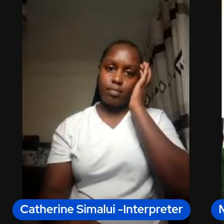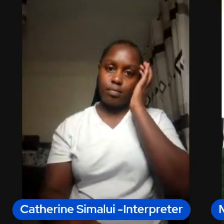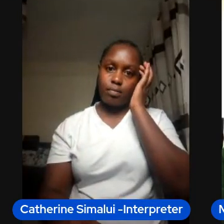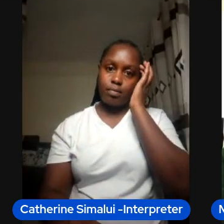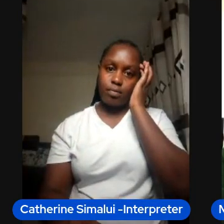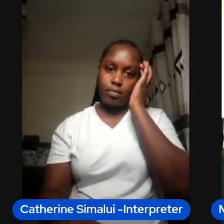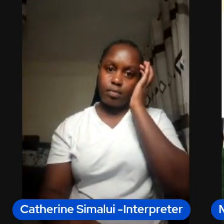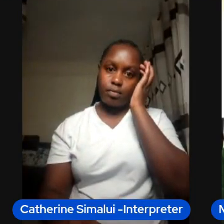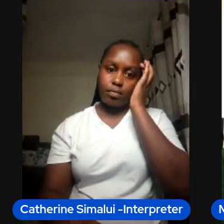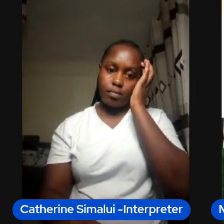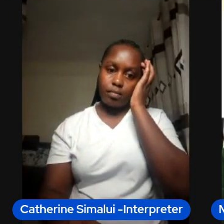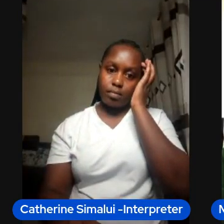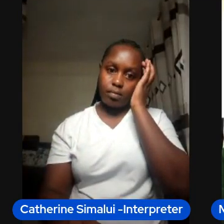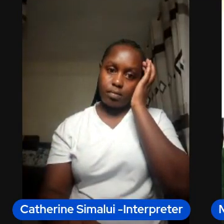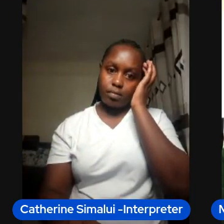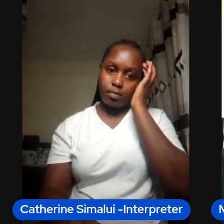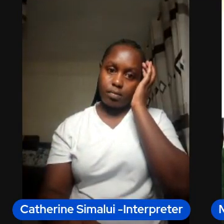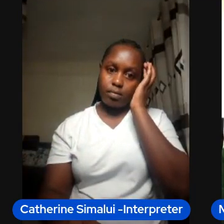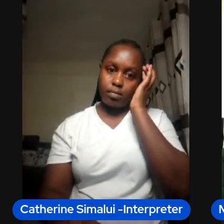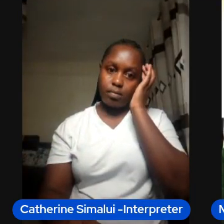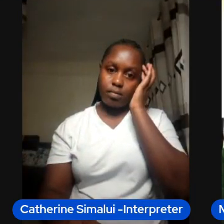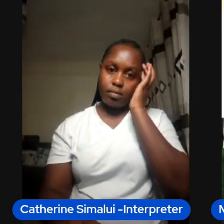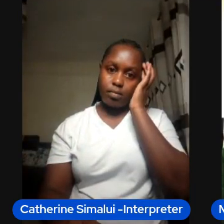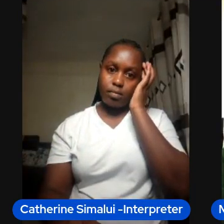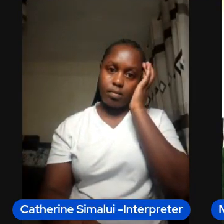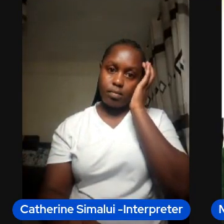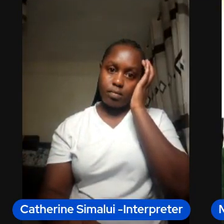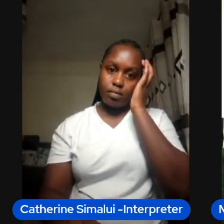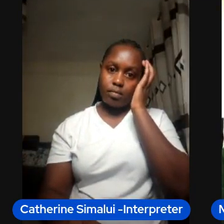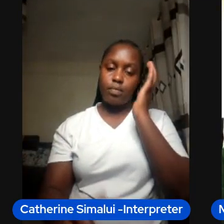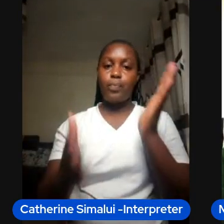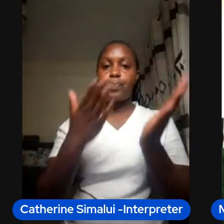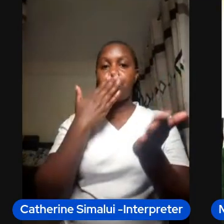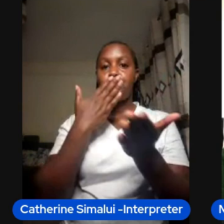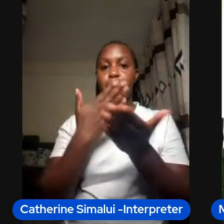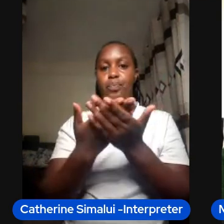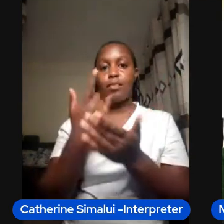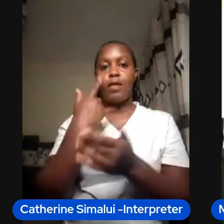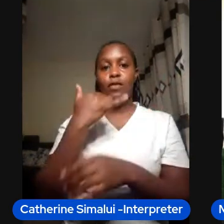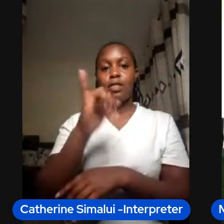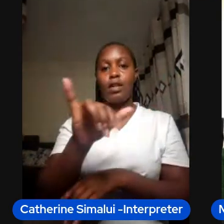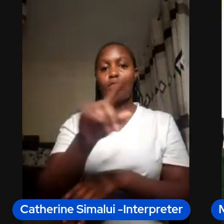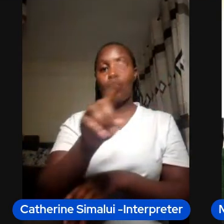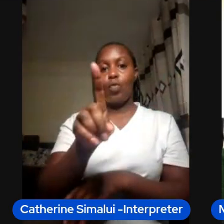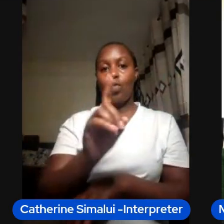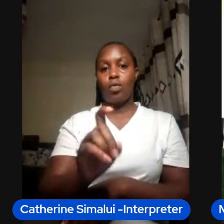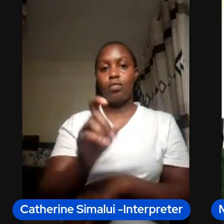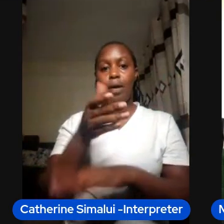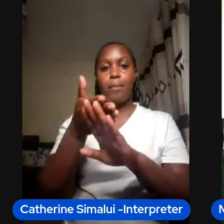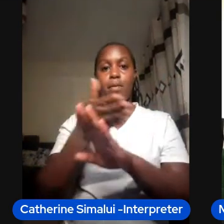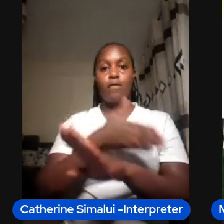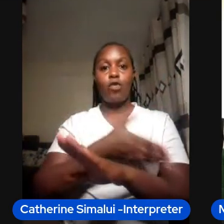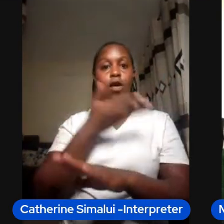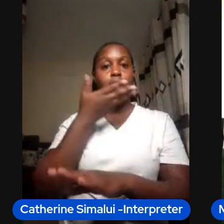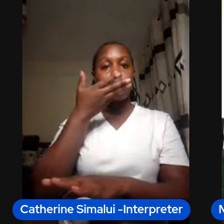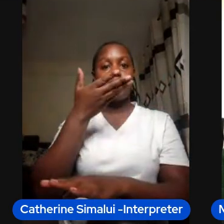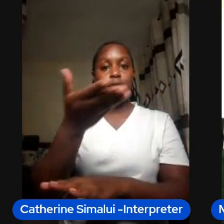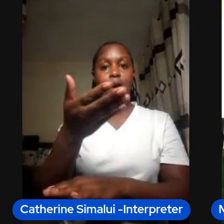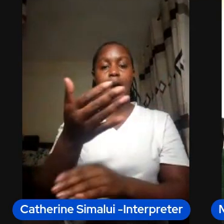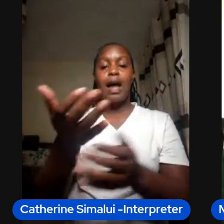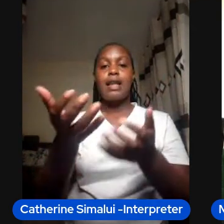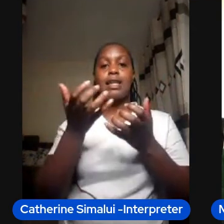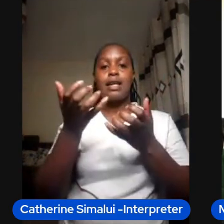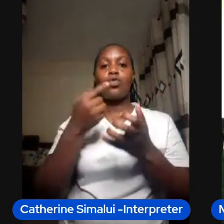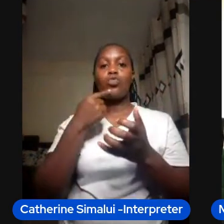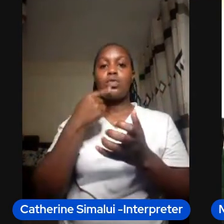Thank you, Joyce, for that question. And before I answer it, I just want to get back to what you said